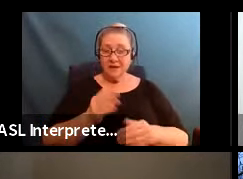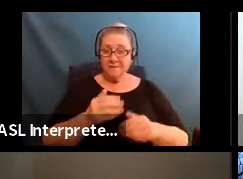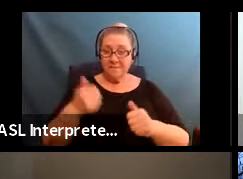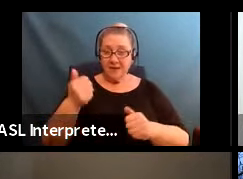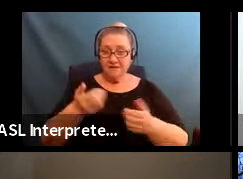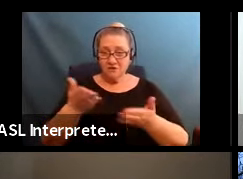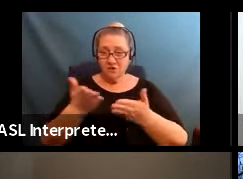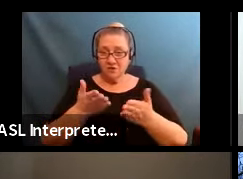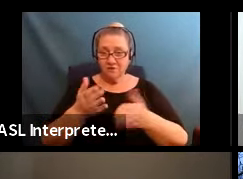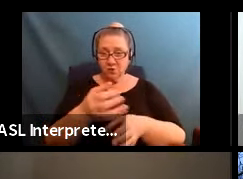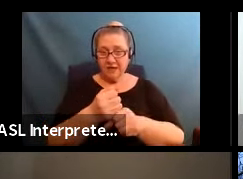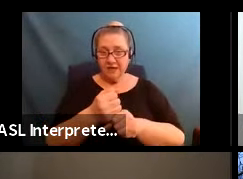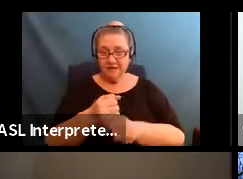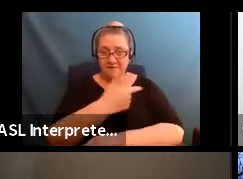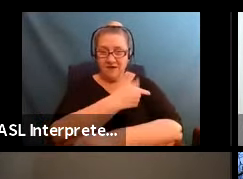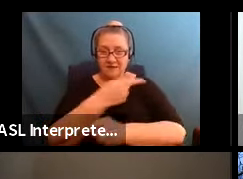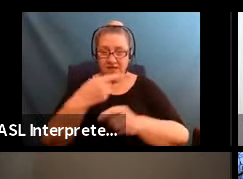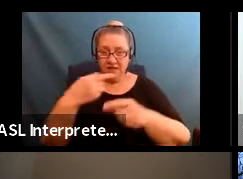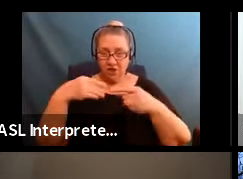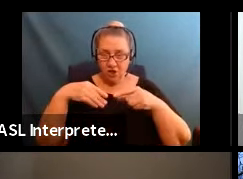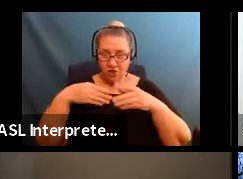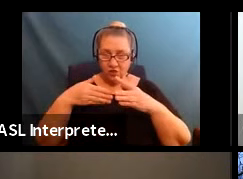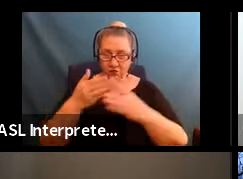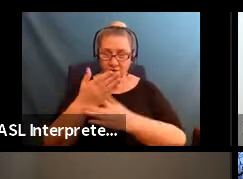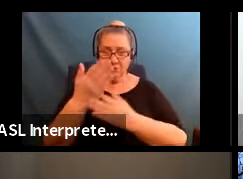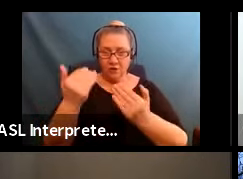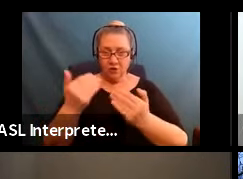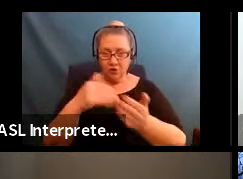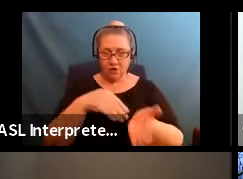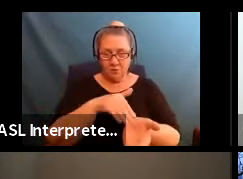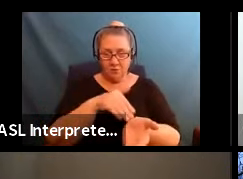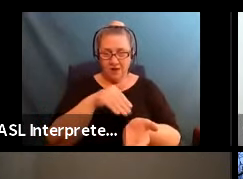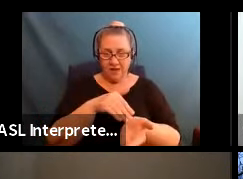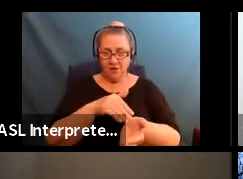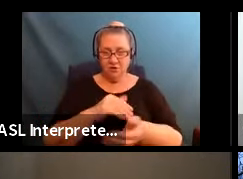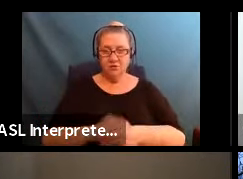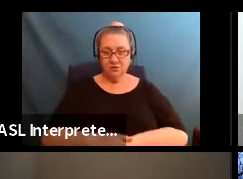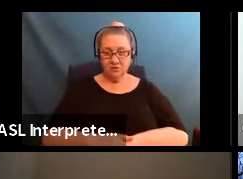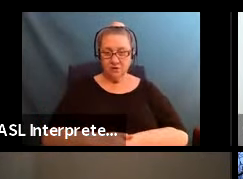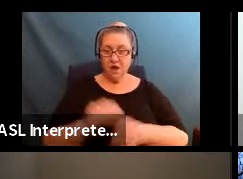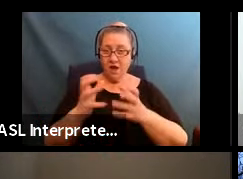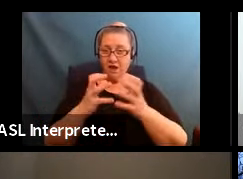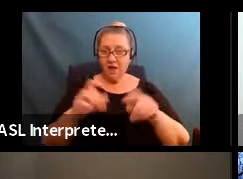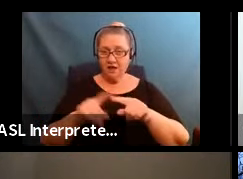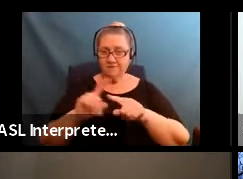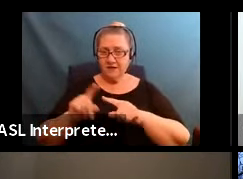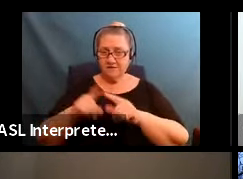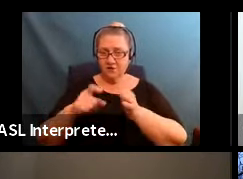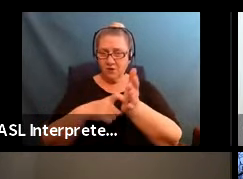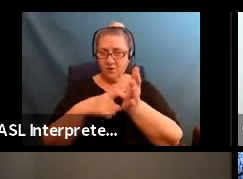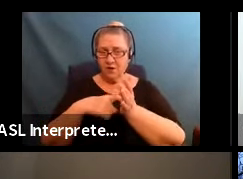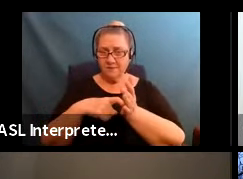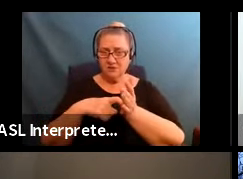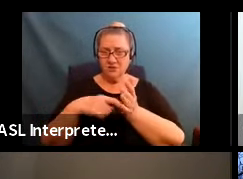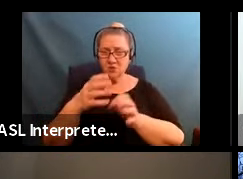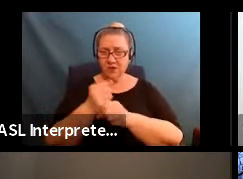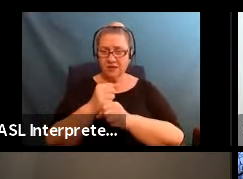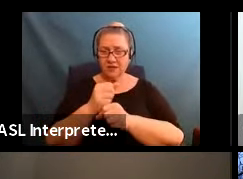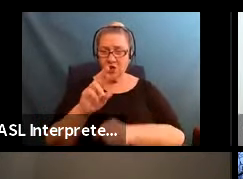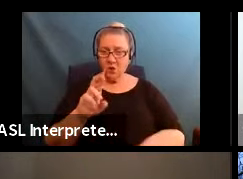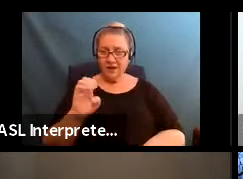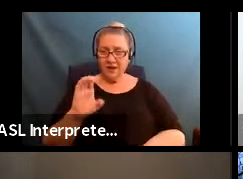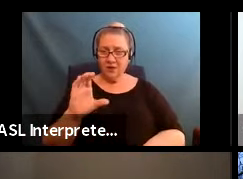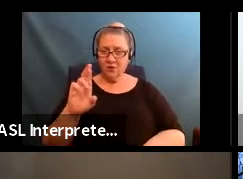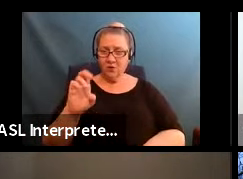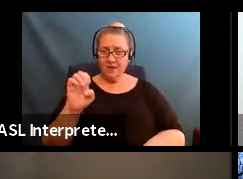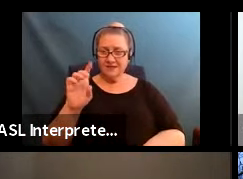their current providers. And so in looking at the scope of work, there are a lot of requirements to get re-credentialed through Blue Shield.